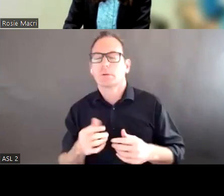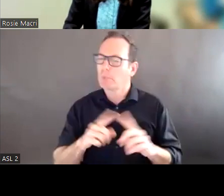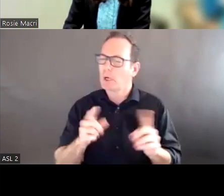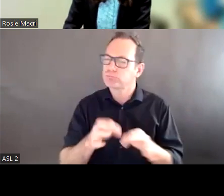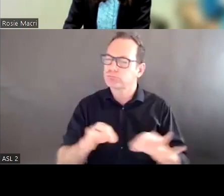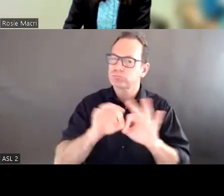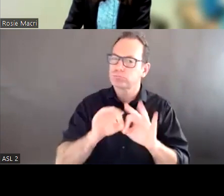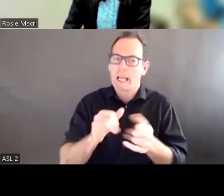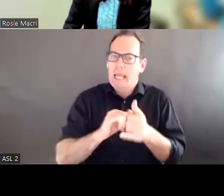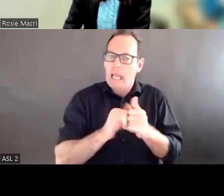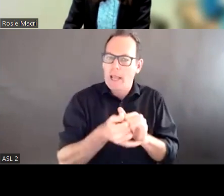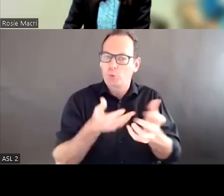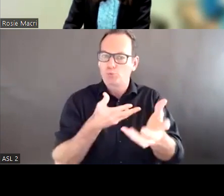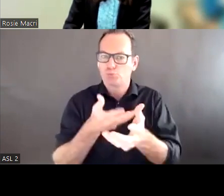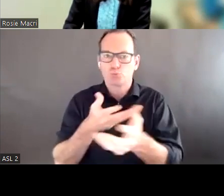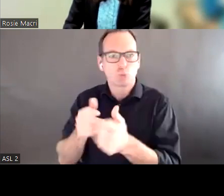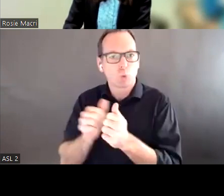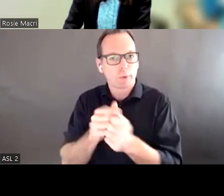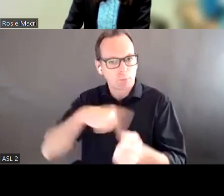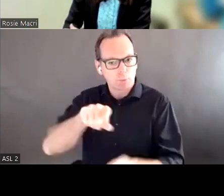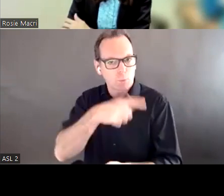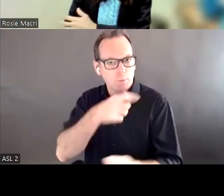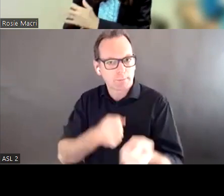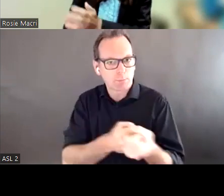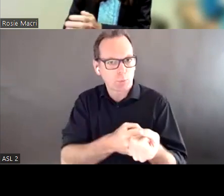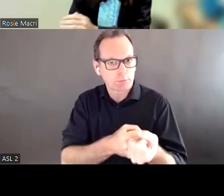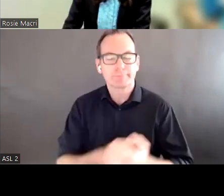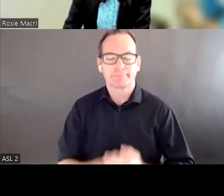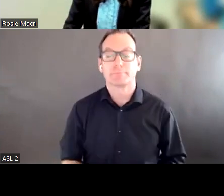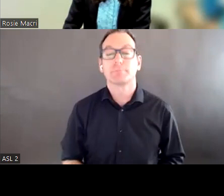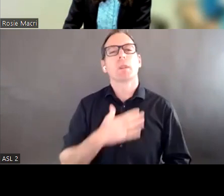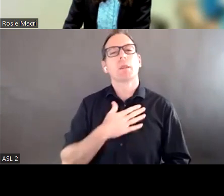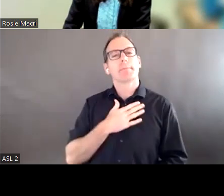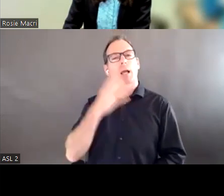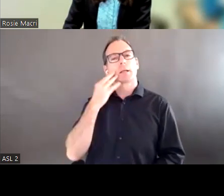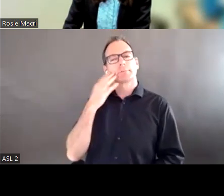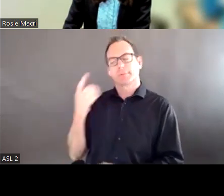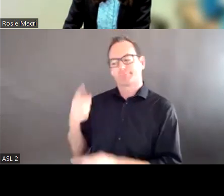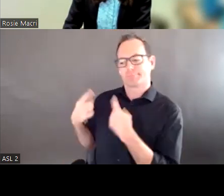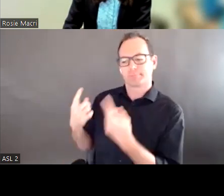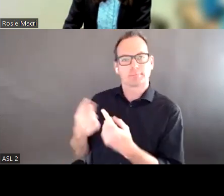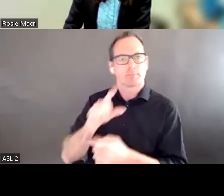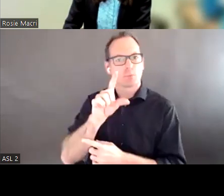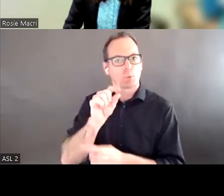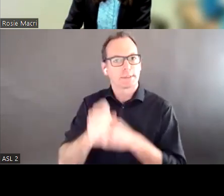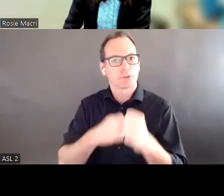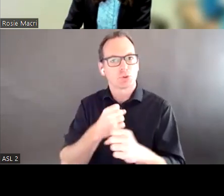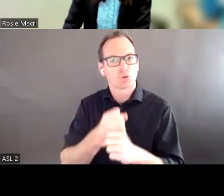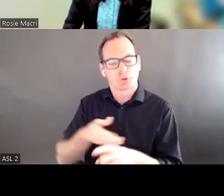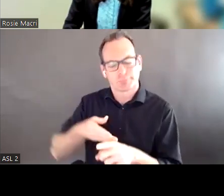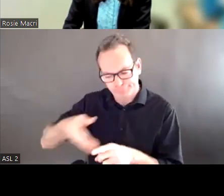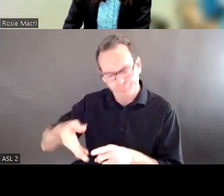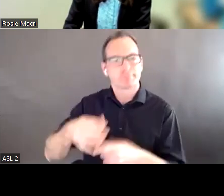what I'll be sharing today with all of you, my experience over the past 20 years working in